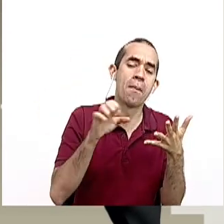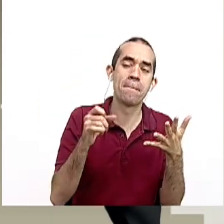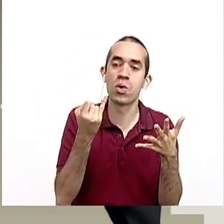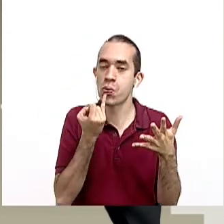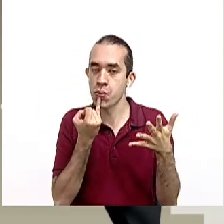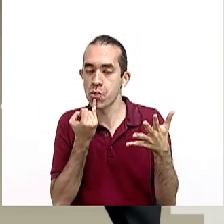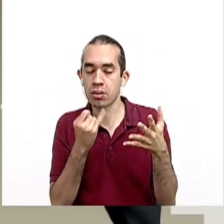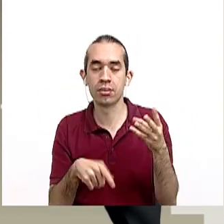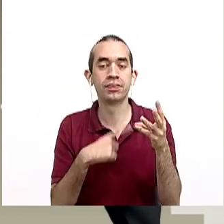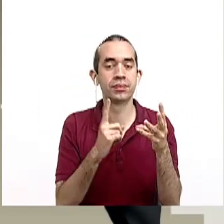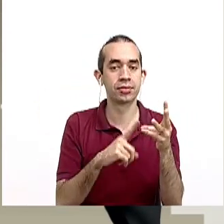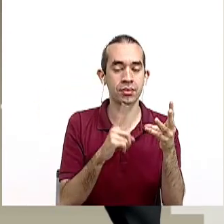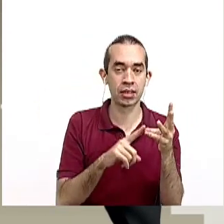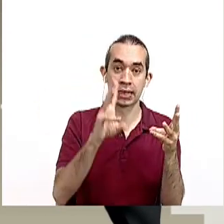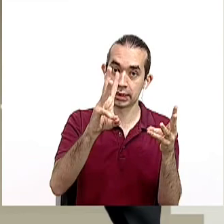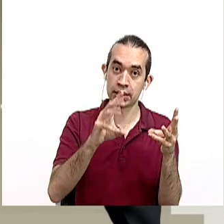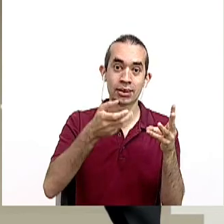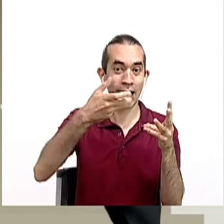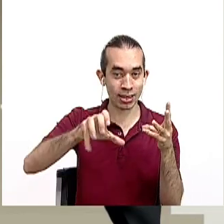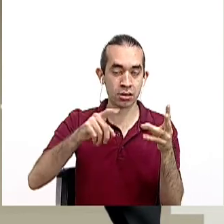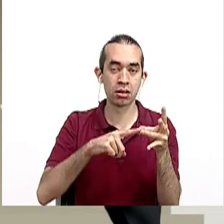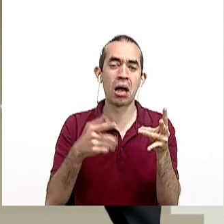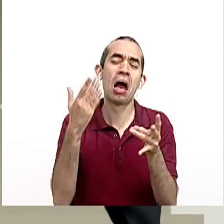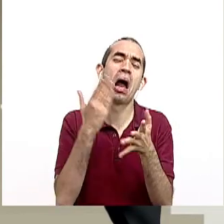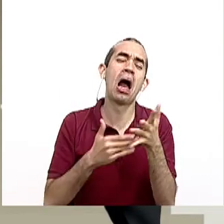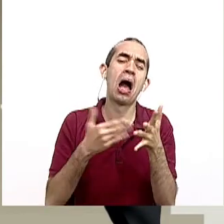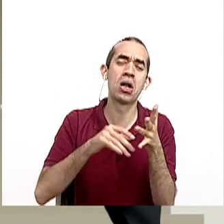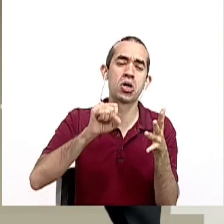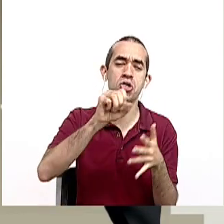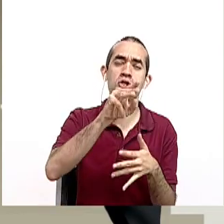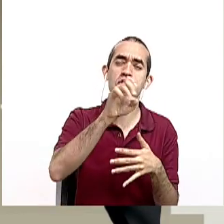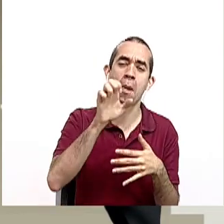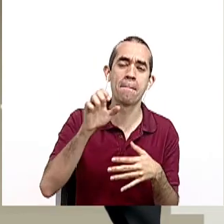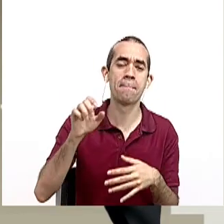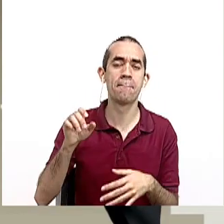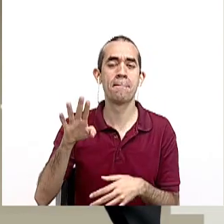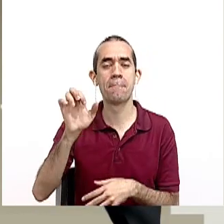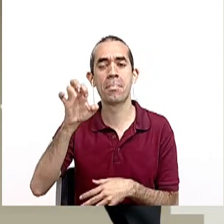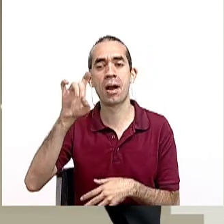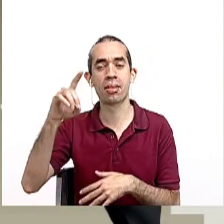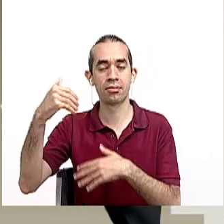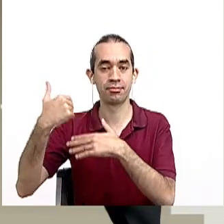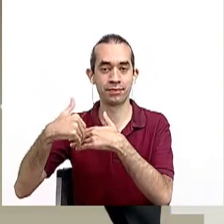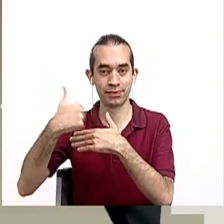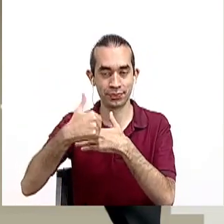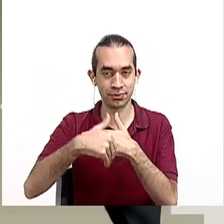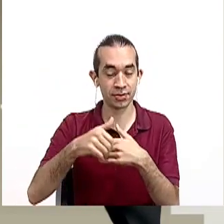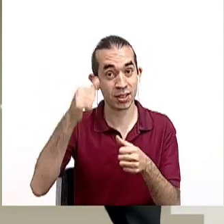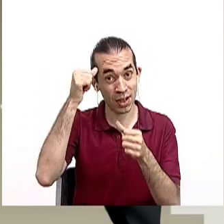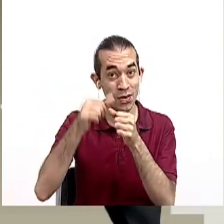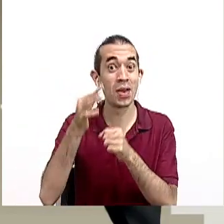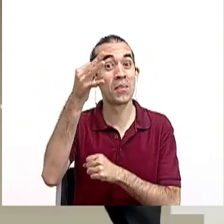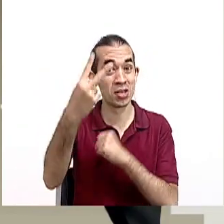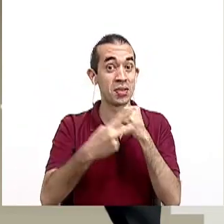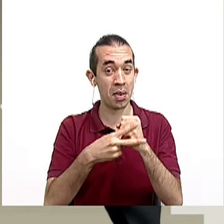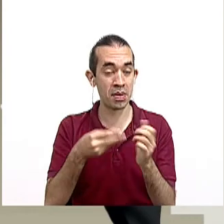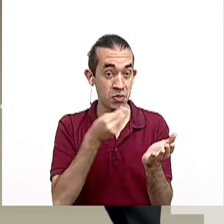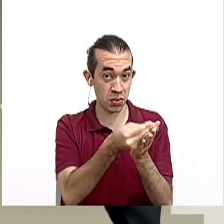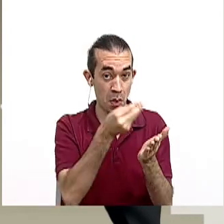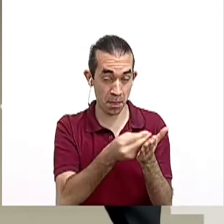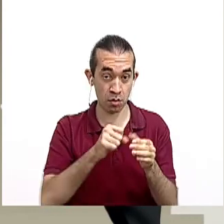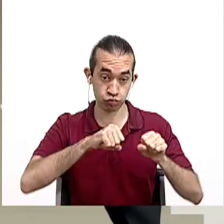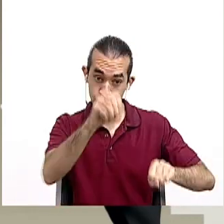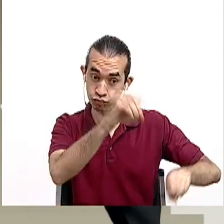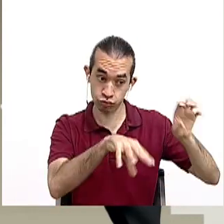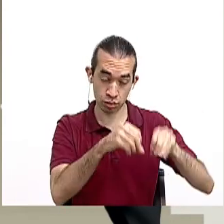and some bread. Okay, now remember to take with you the shopping list the next time you go to the